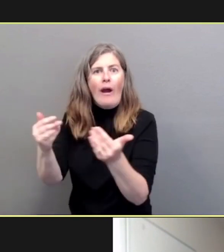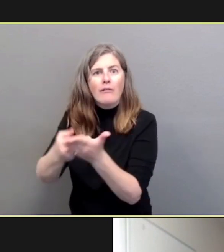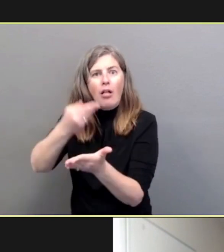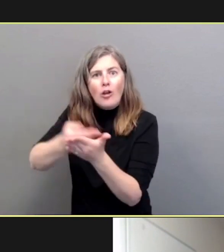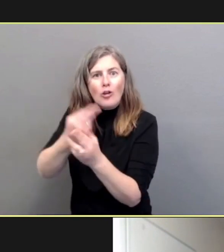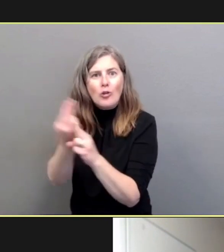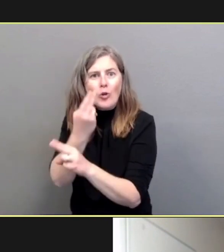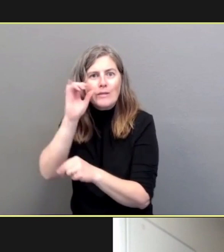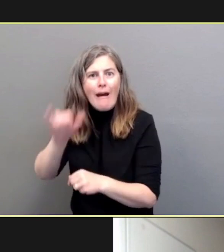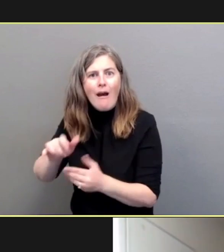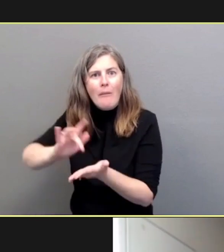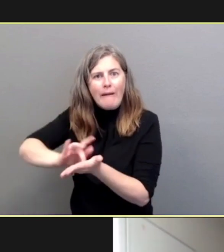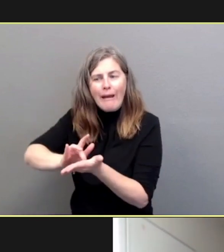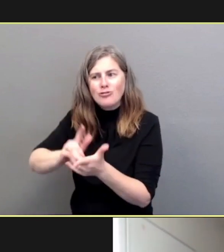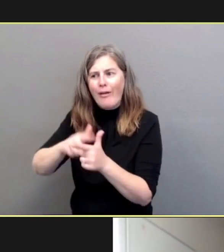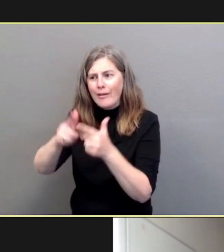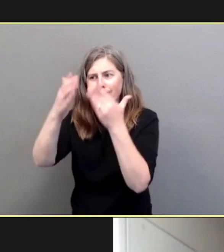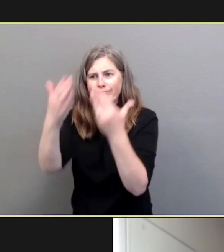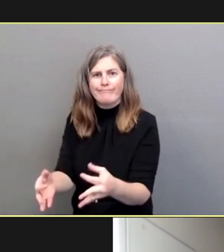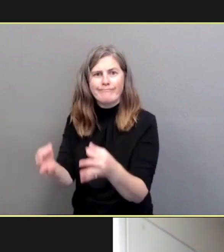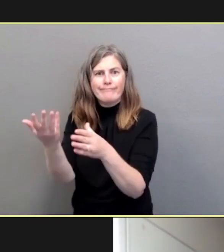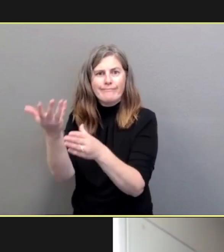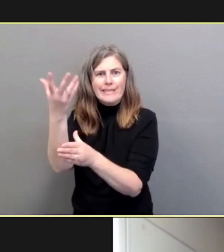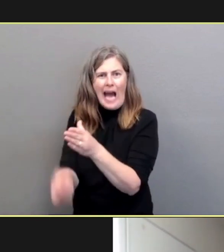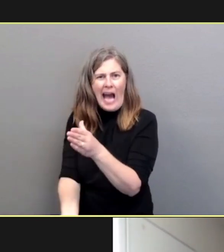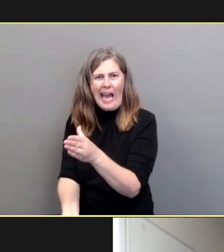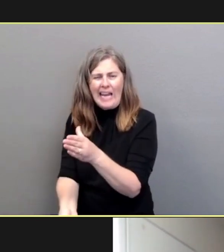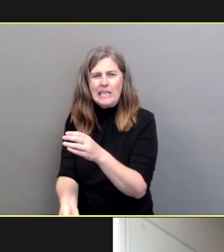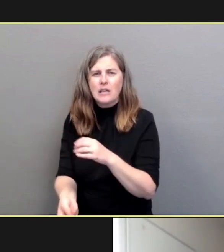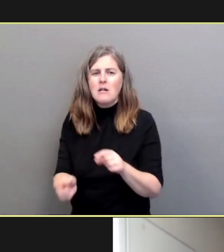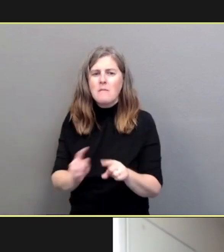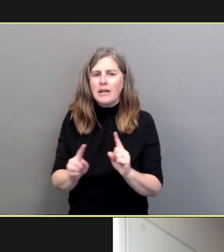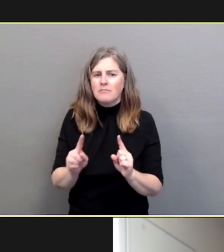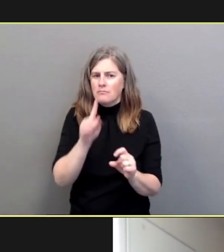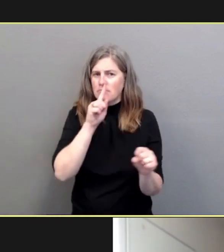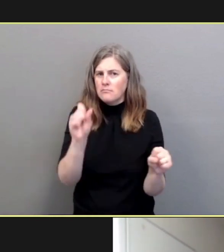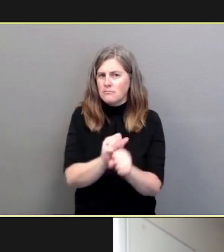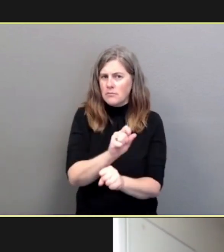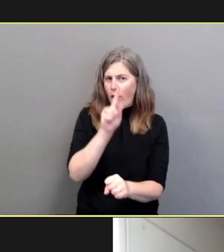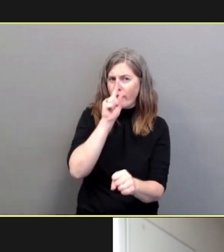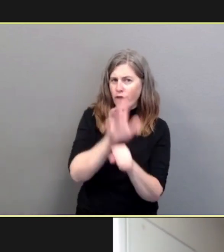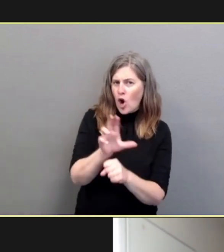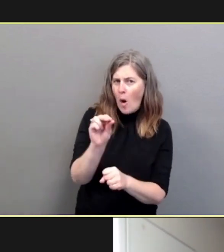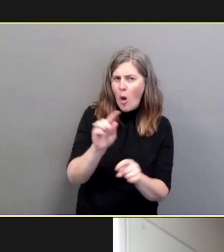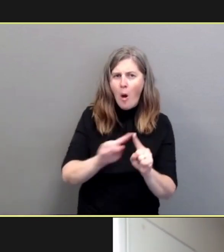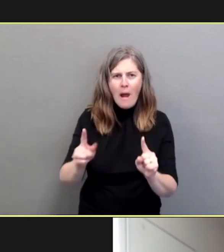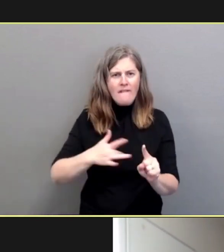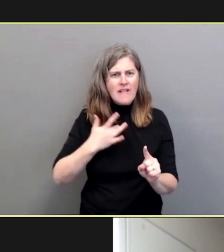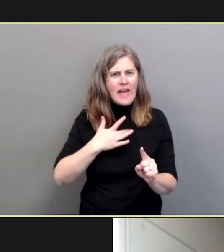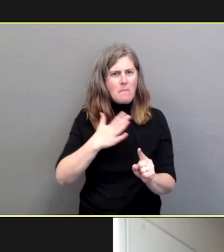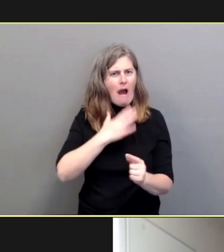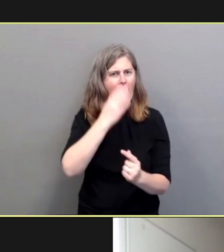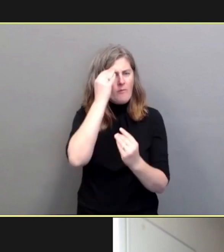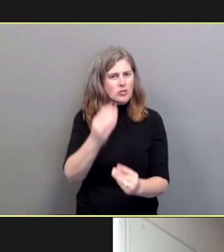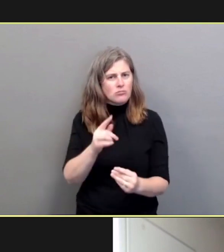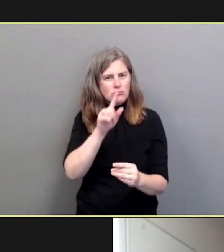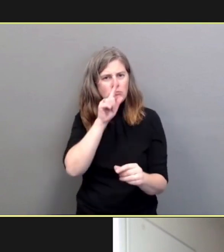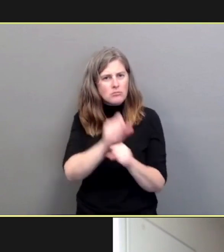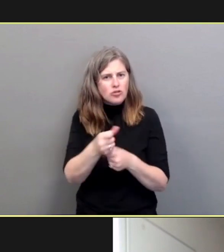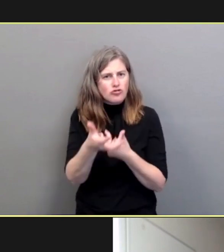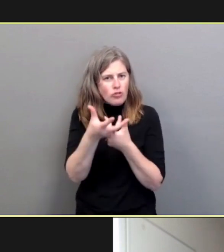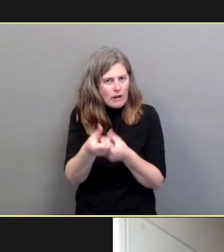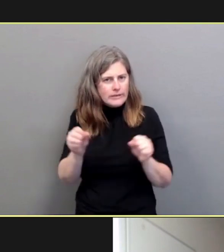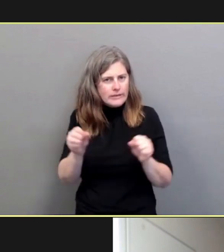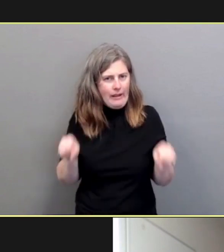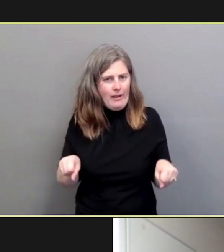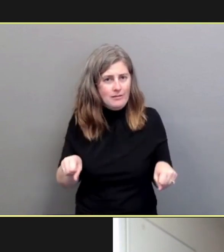word that I think is reliable, that I just like people to know that if there are people out there taking it, it can